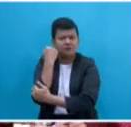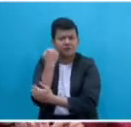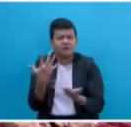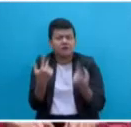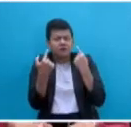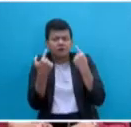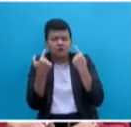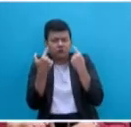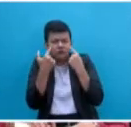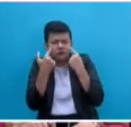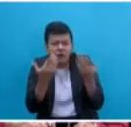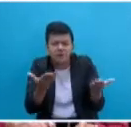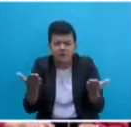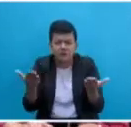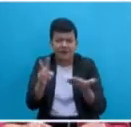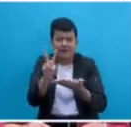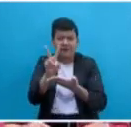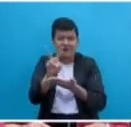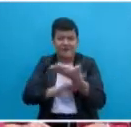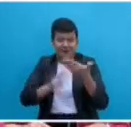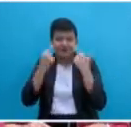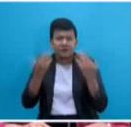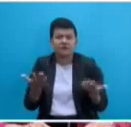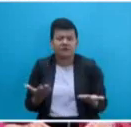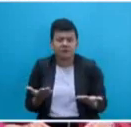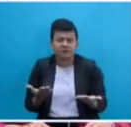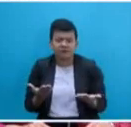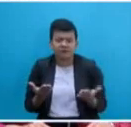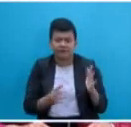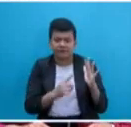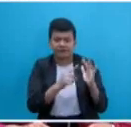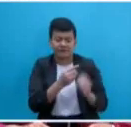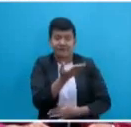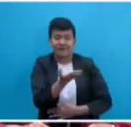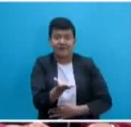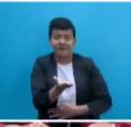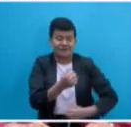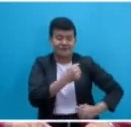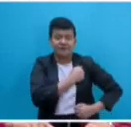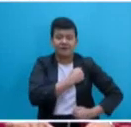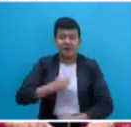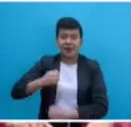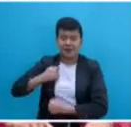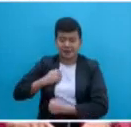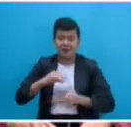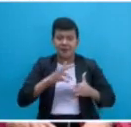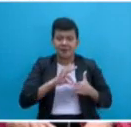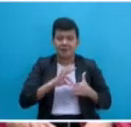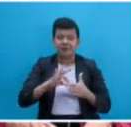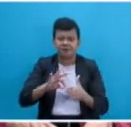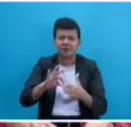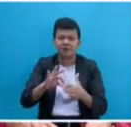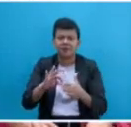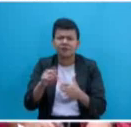for Defense, Honorable Colonel Inyas Ratu, trying to make them pay attention while